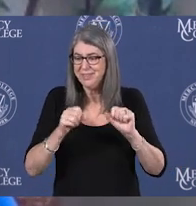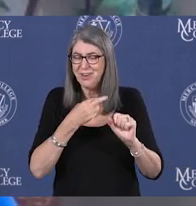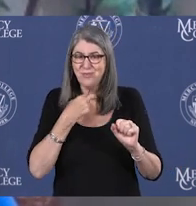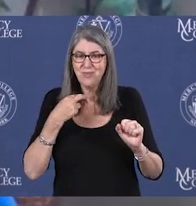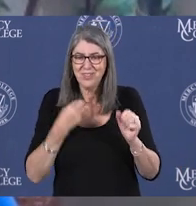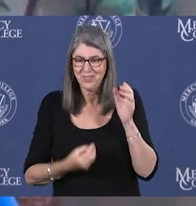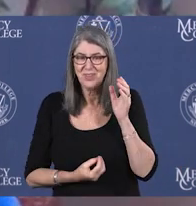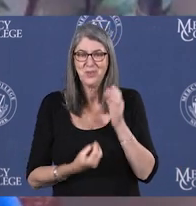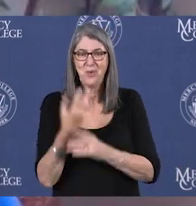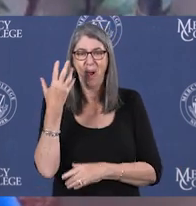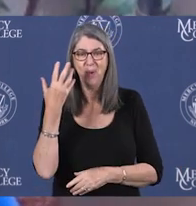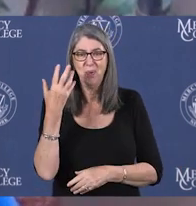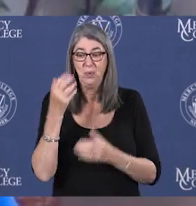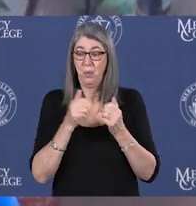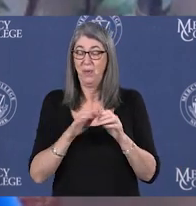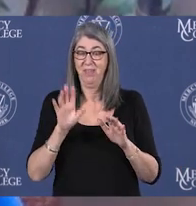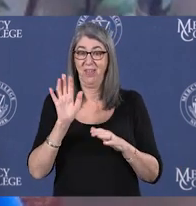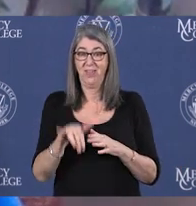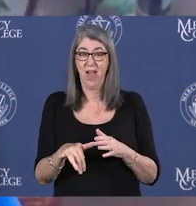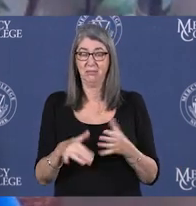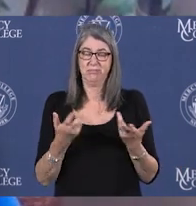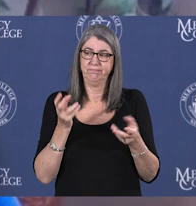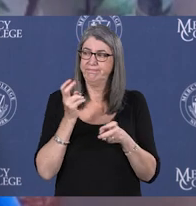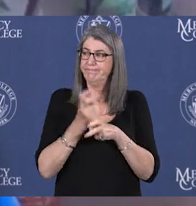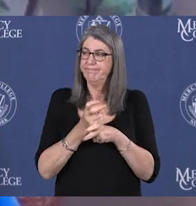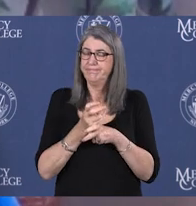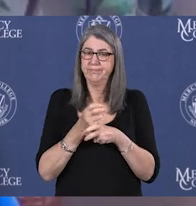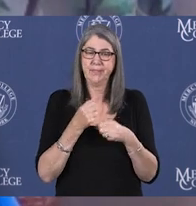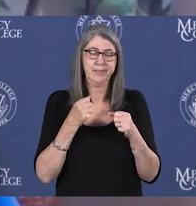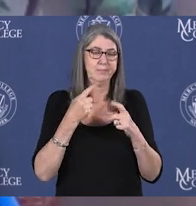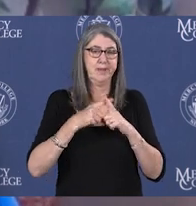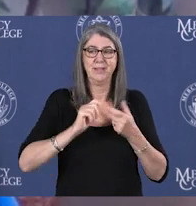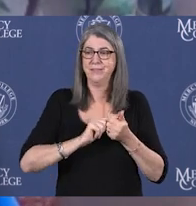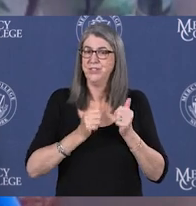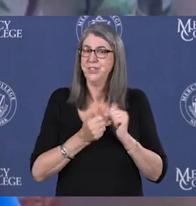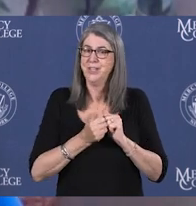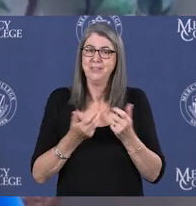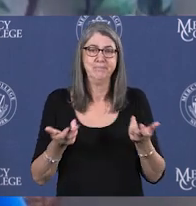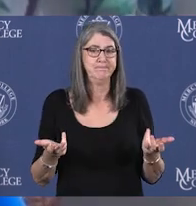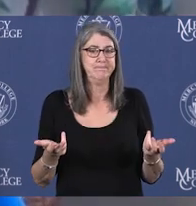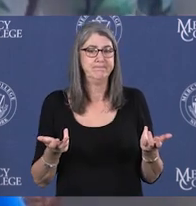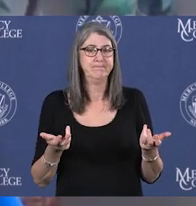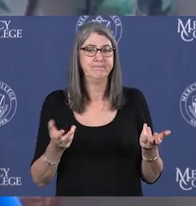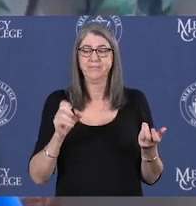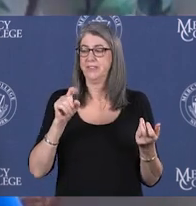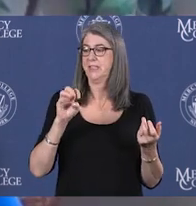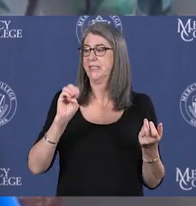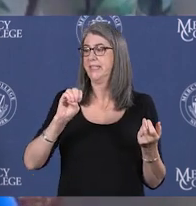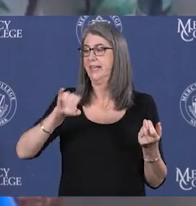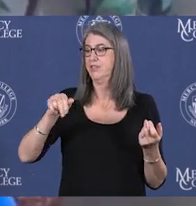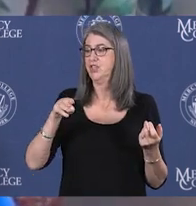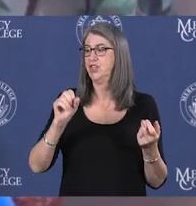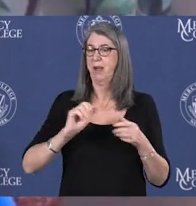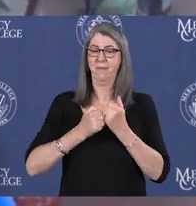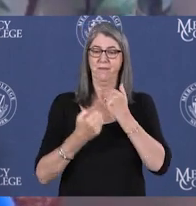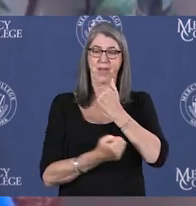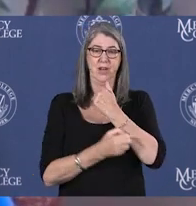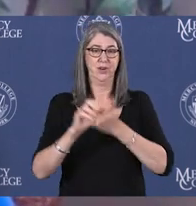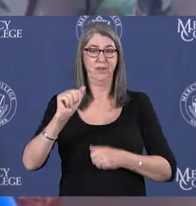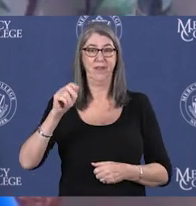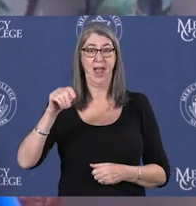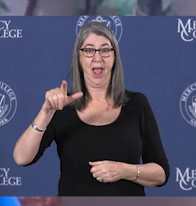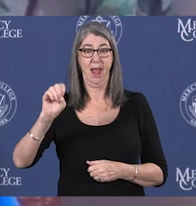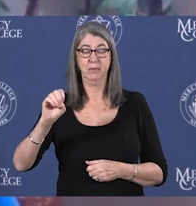and grow. Without it, it is hard to make a positive change. Steve Jobs, the founder of Apple,